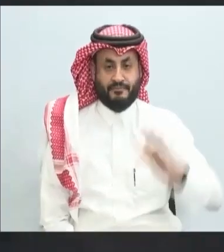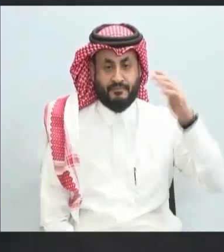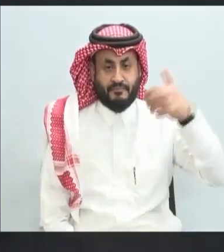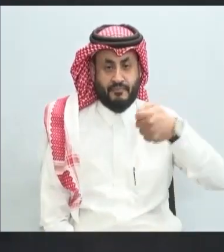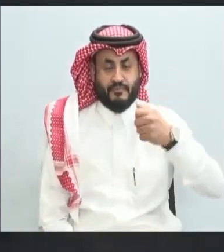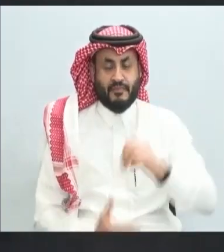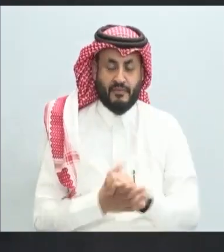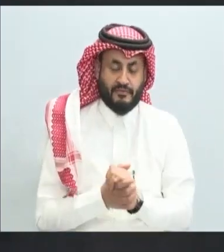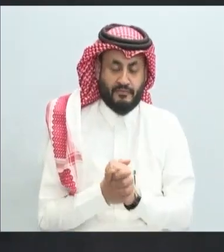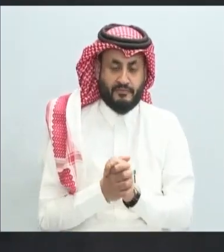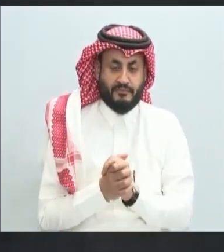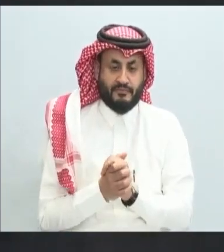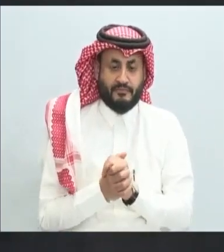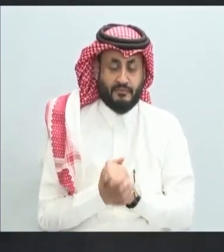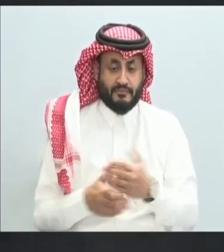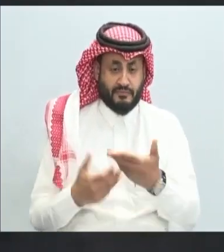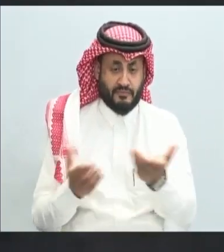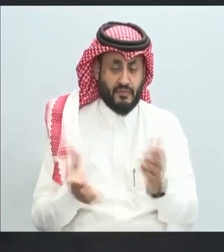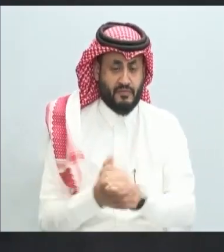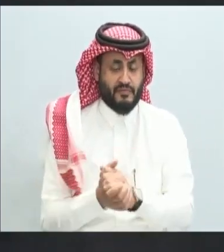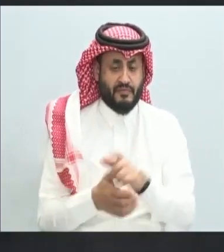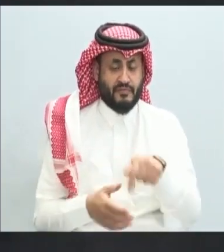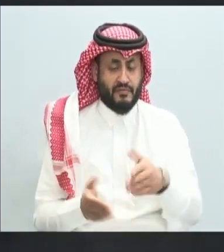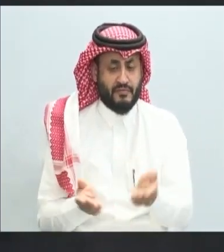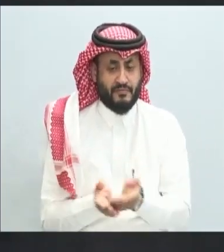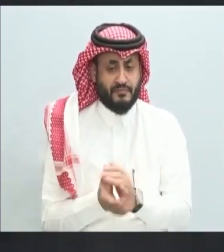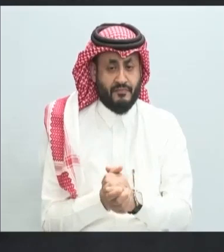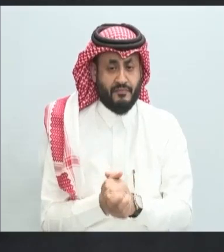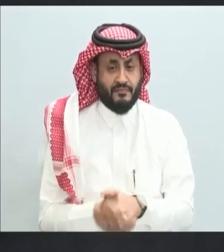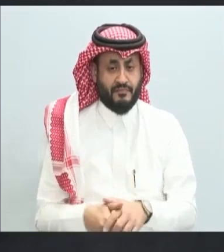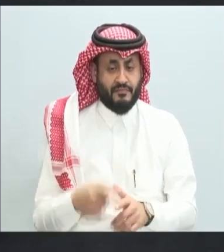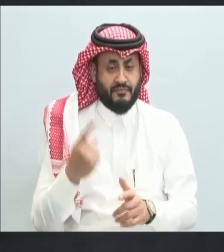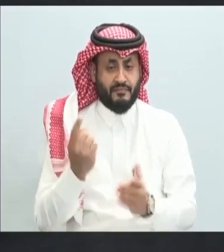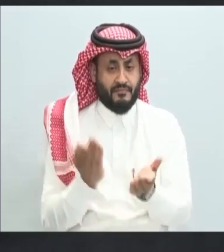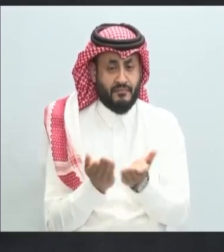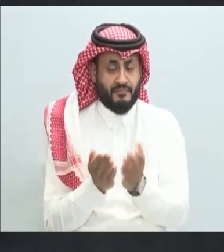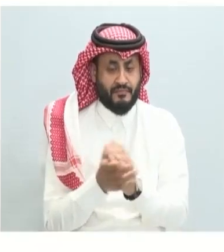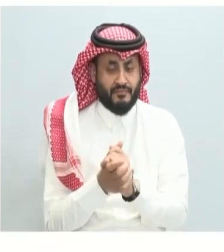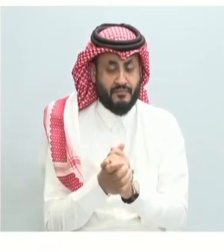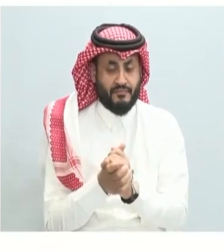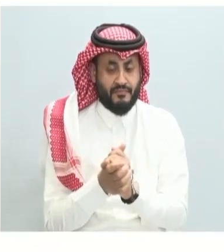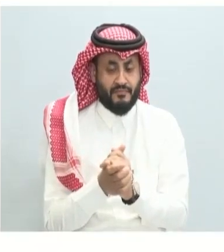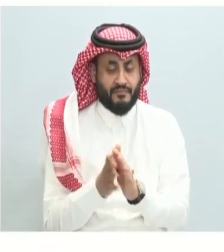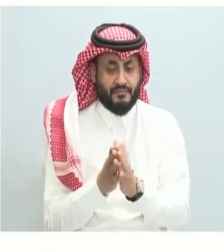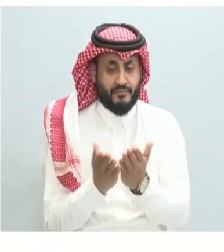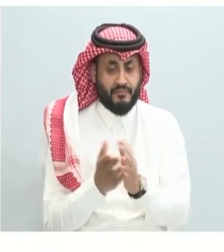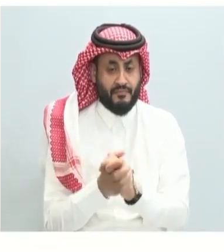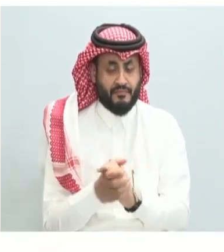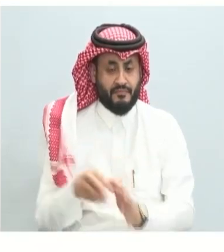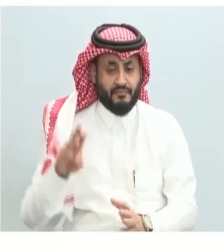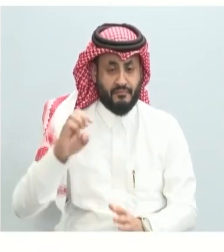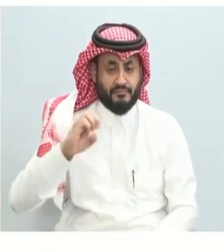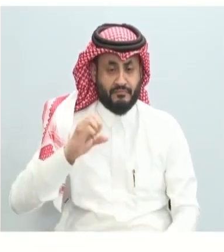Assalamu alaikum wa rahmatullahi wa barakatuh. Welcome everyone in today's class for the first elementary grade. Our textbook